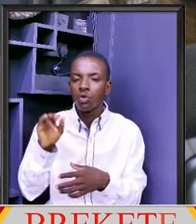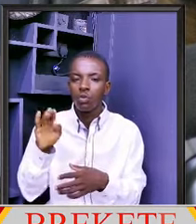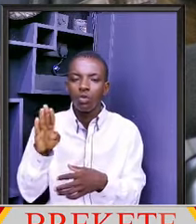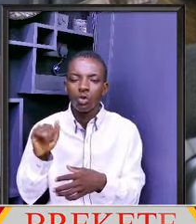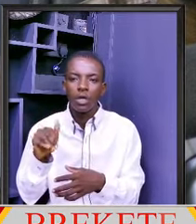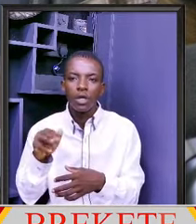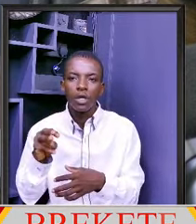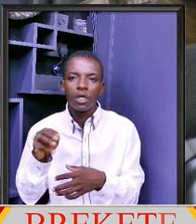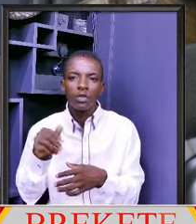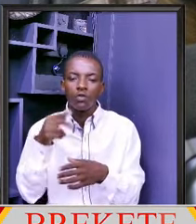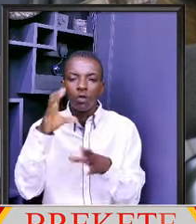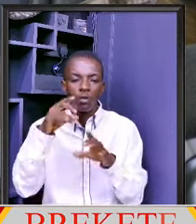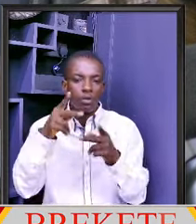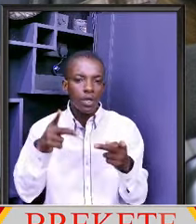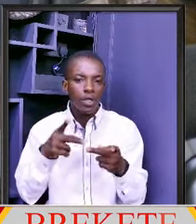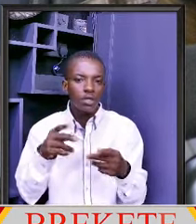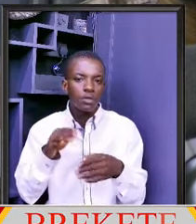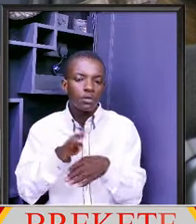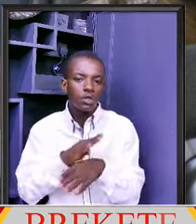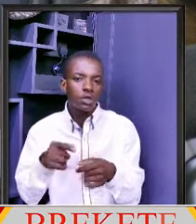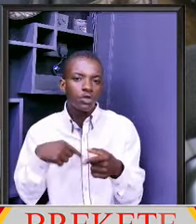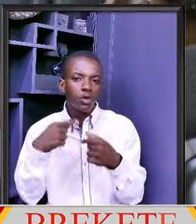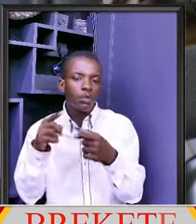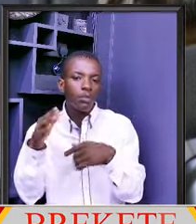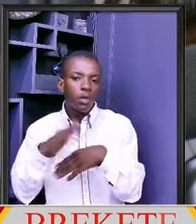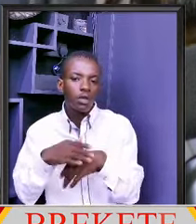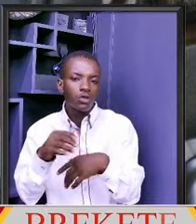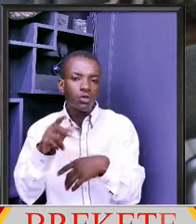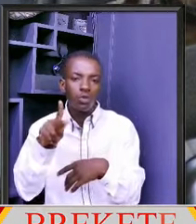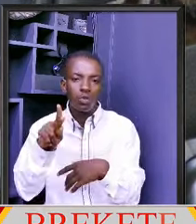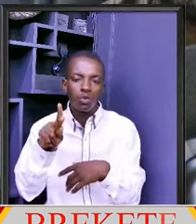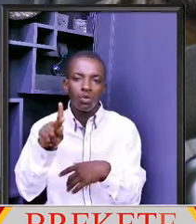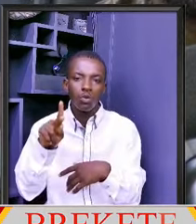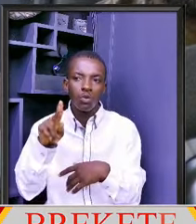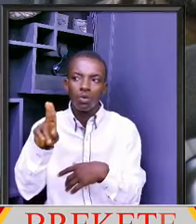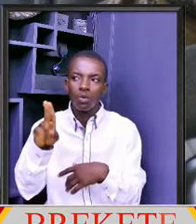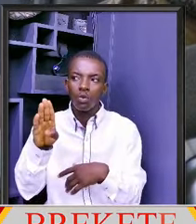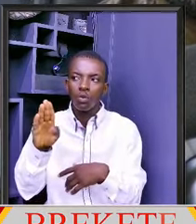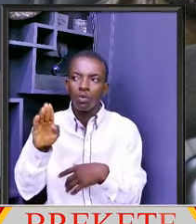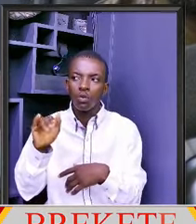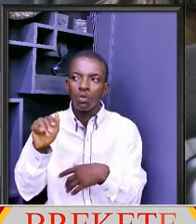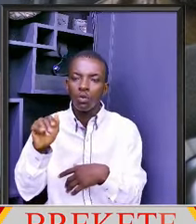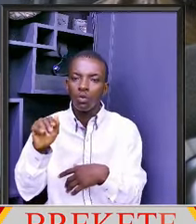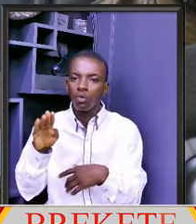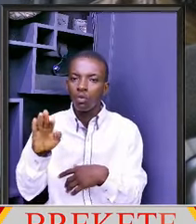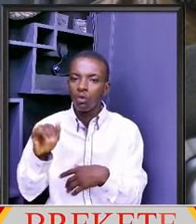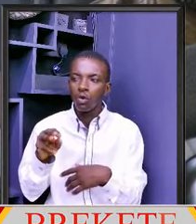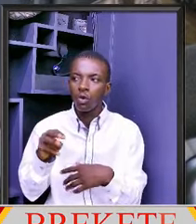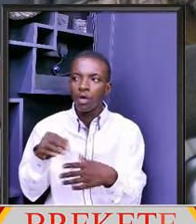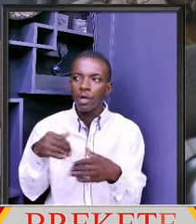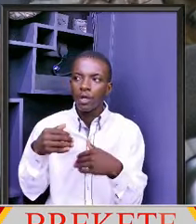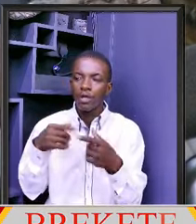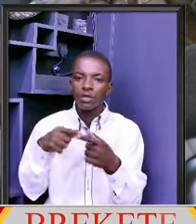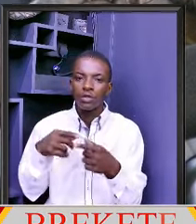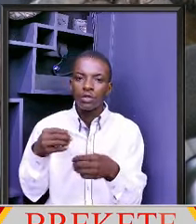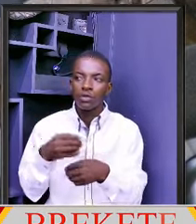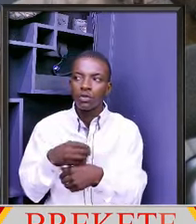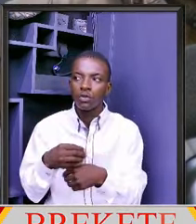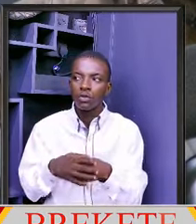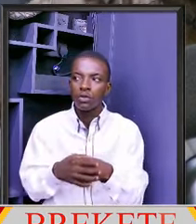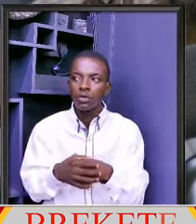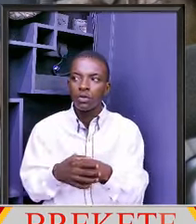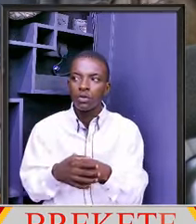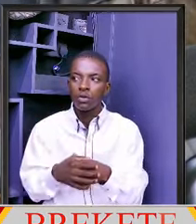look for a place. The business is going back to Kubwa. And sir, I went to Kubwa, I rented the shop. That one leg